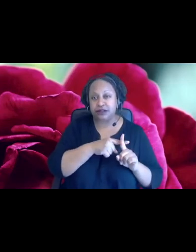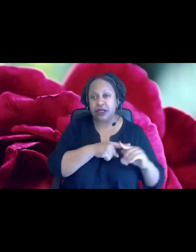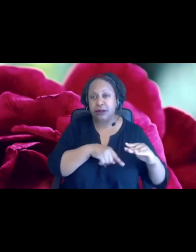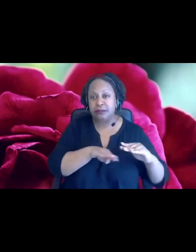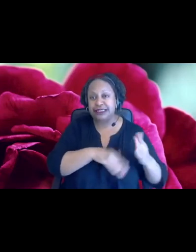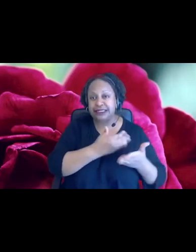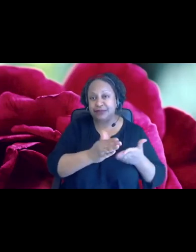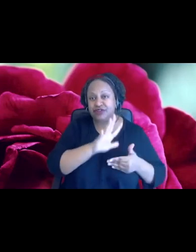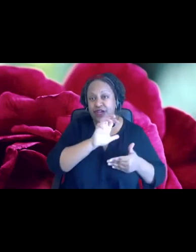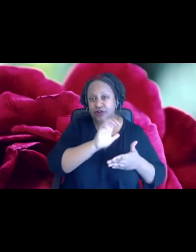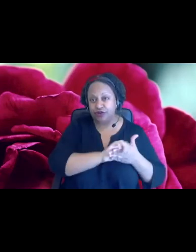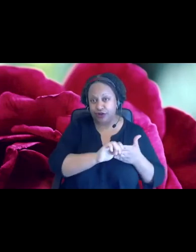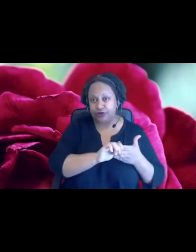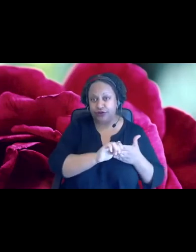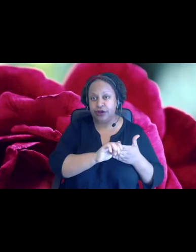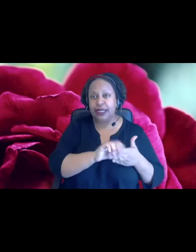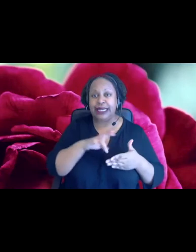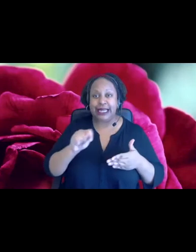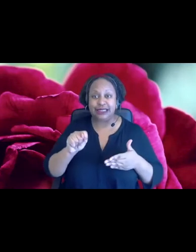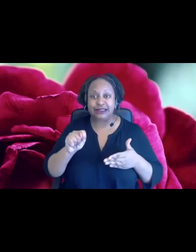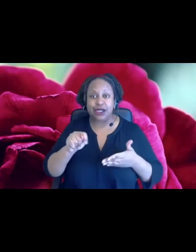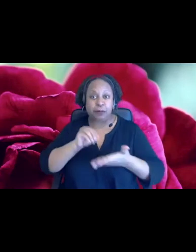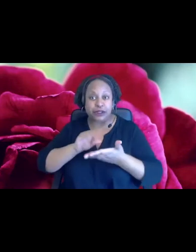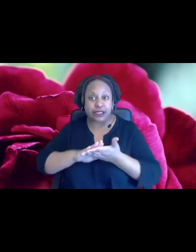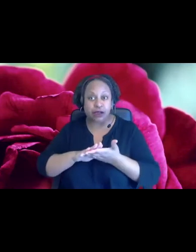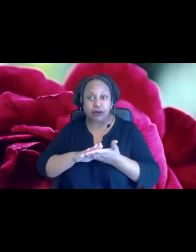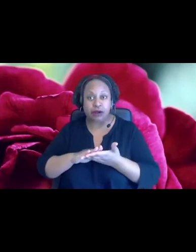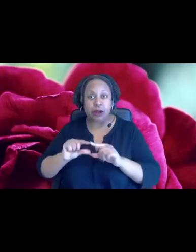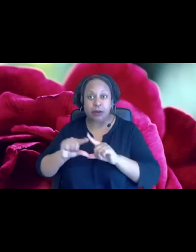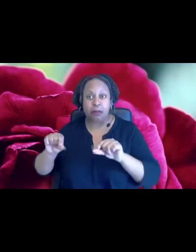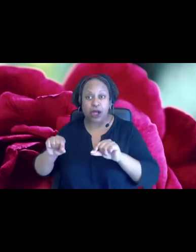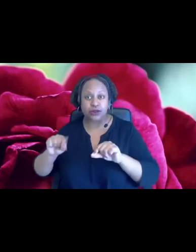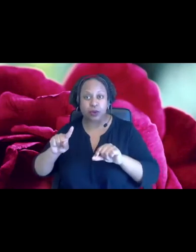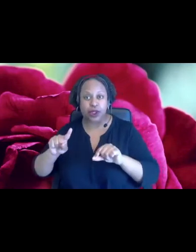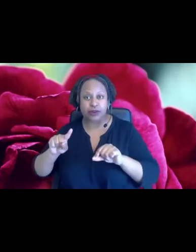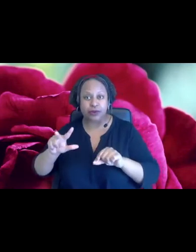exemption of $500, so the net amount you report on box